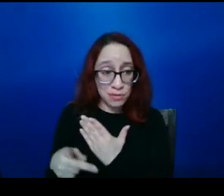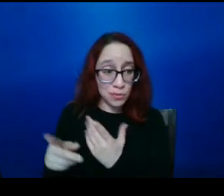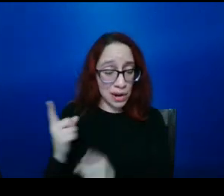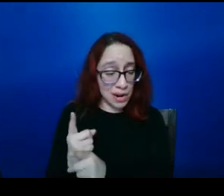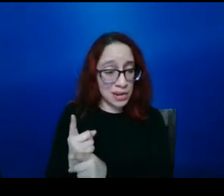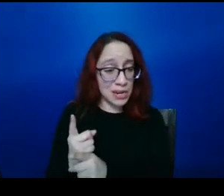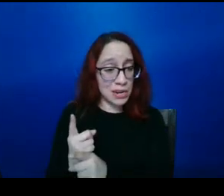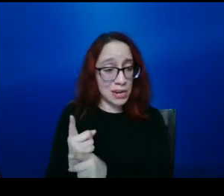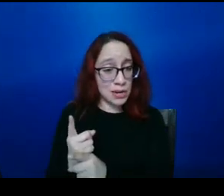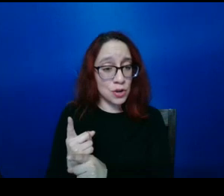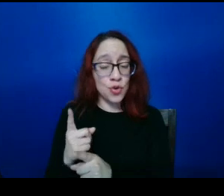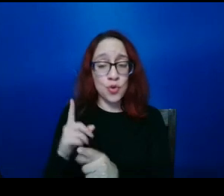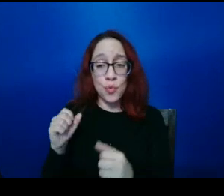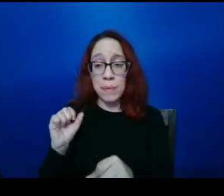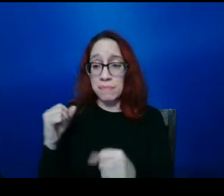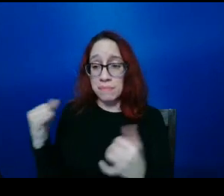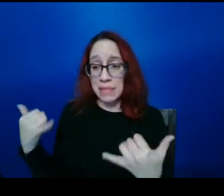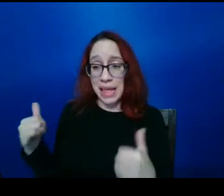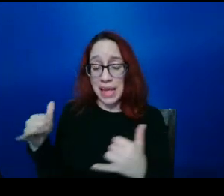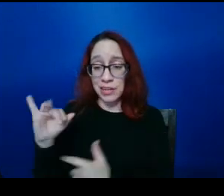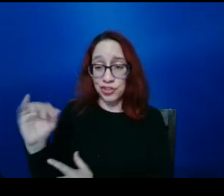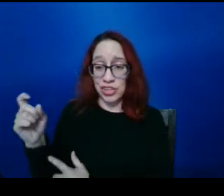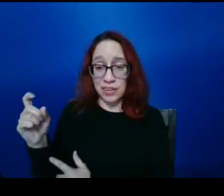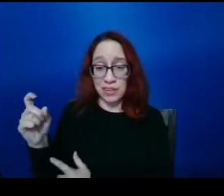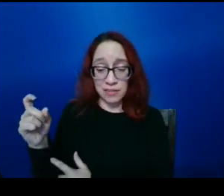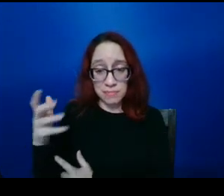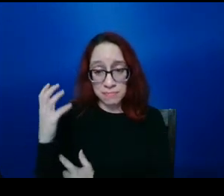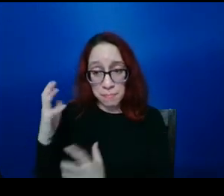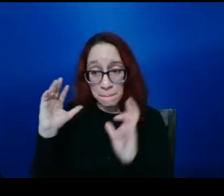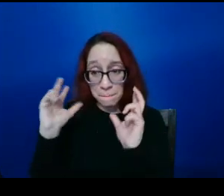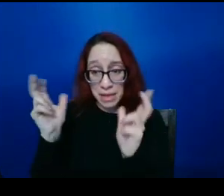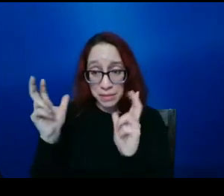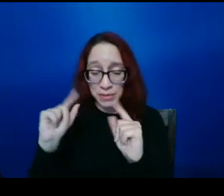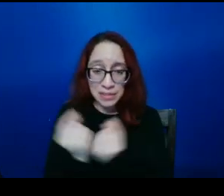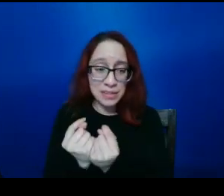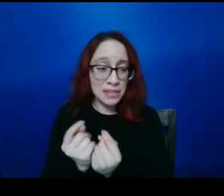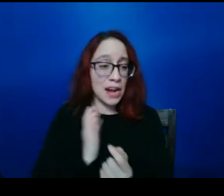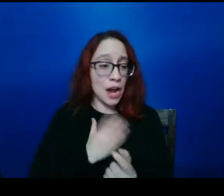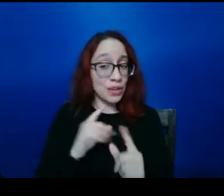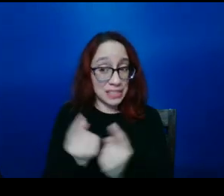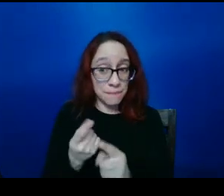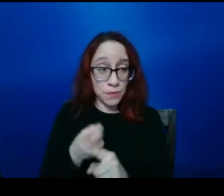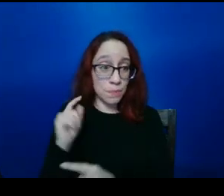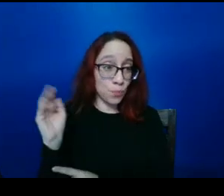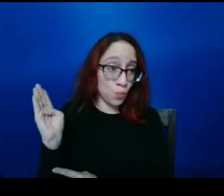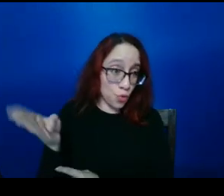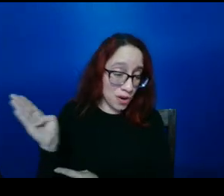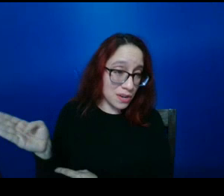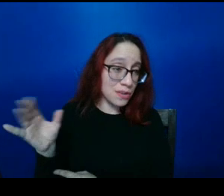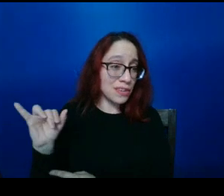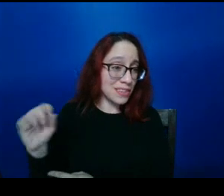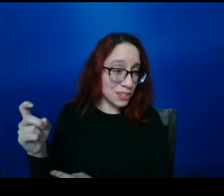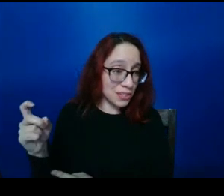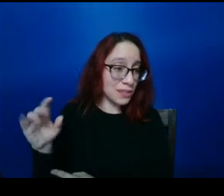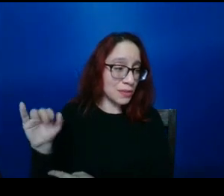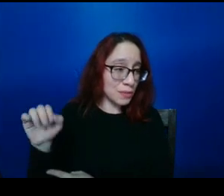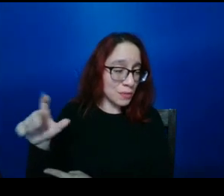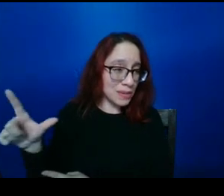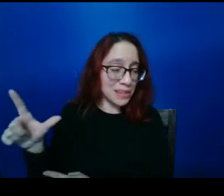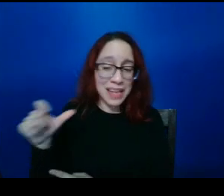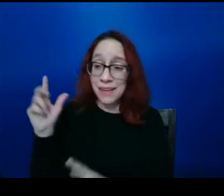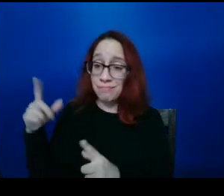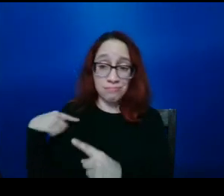we played Jacksonville PAL, right, basketball team, our 10-year-old team right here from Boynton. Jacksonville PAL hadn't lost